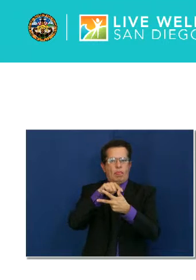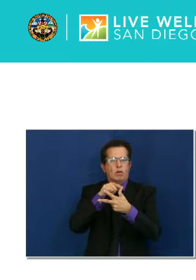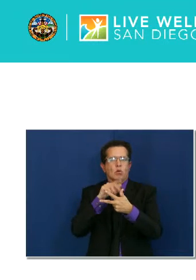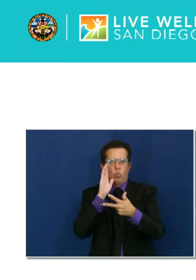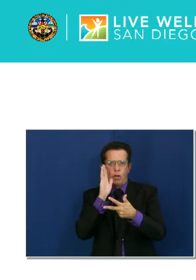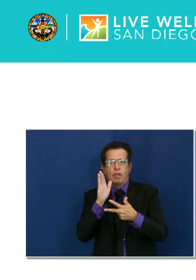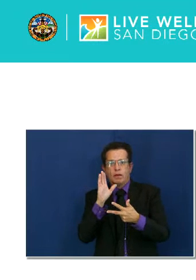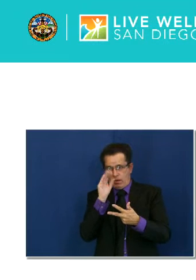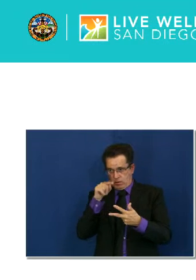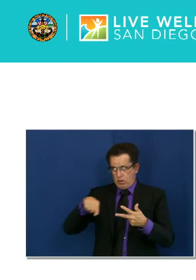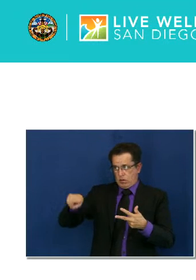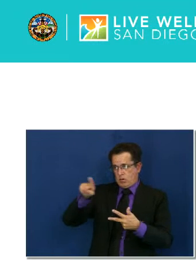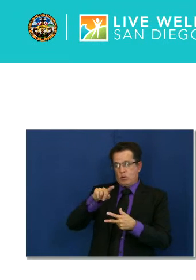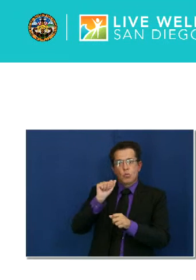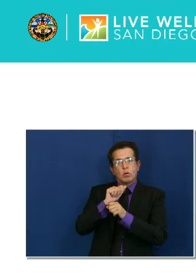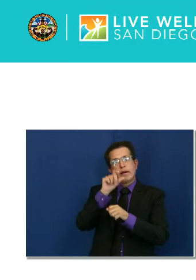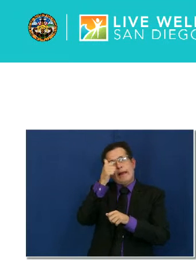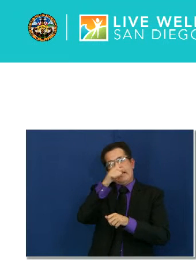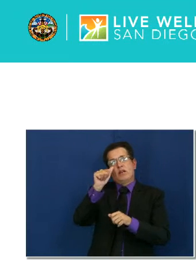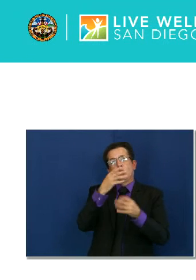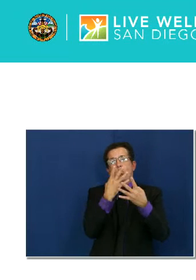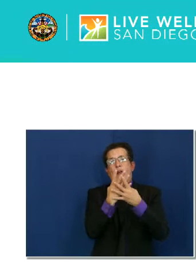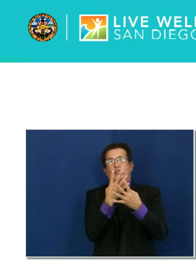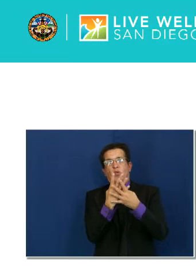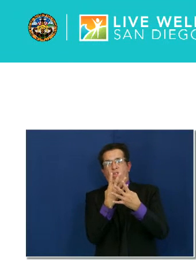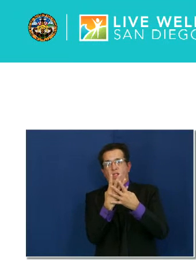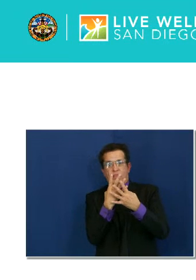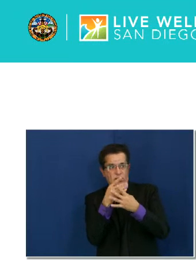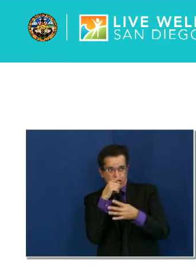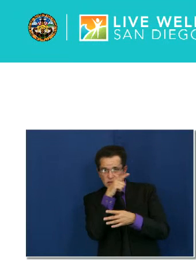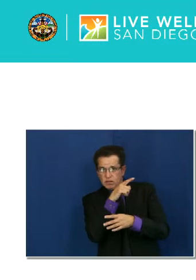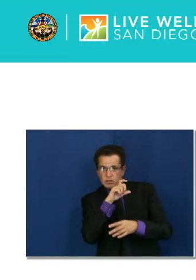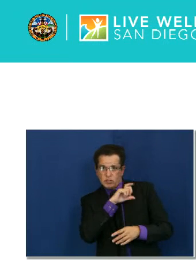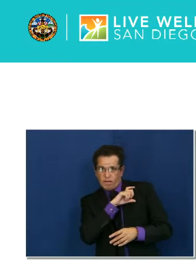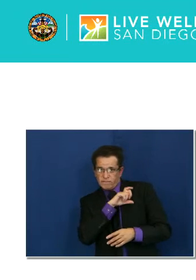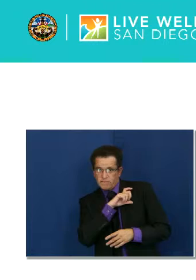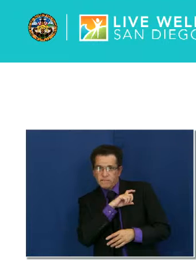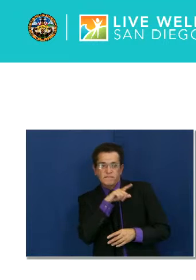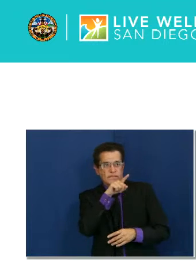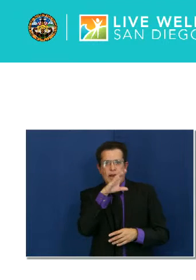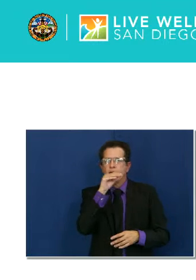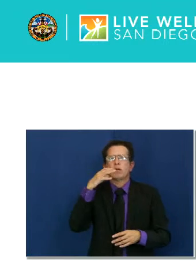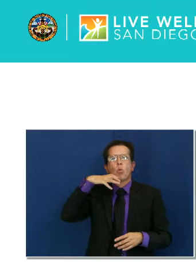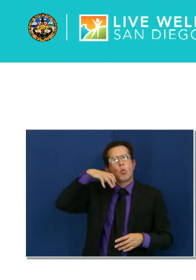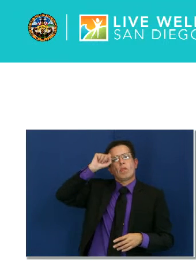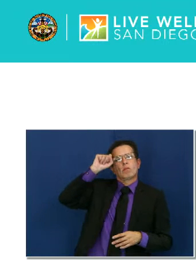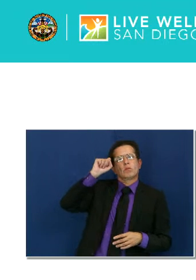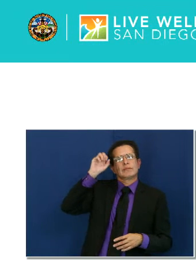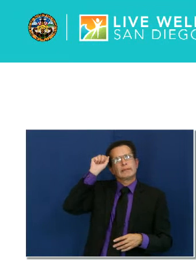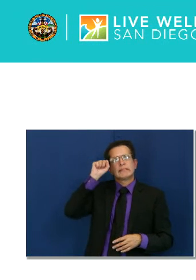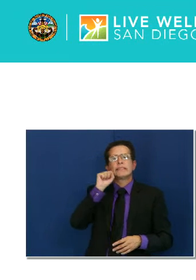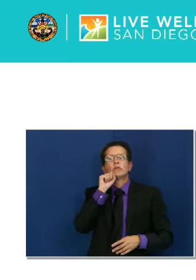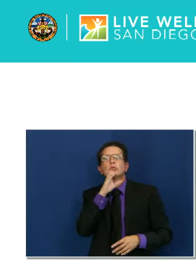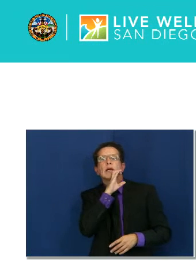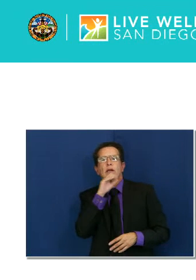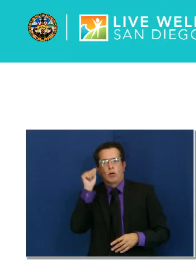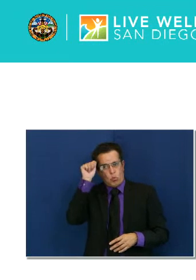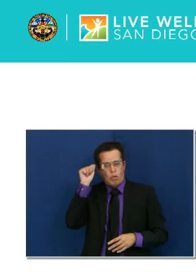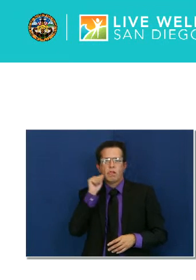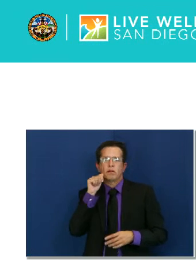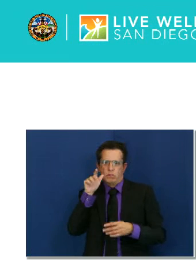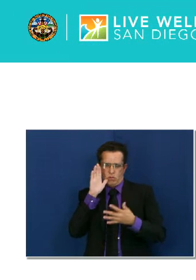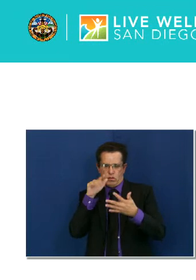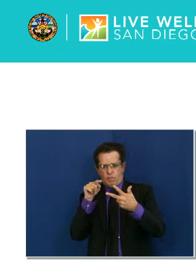and staff working in correctional facilities, as well as all older adults, if they had